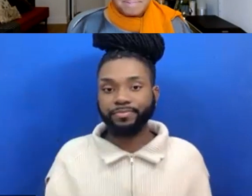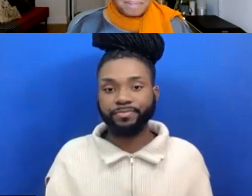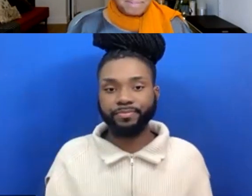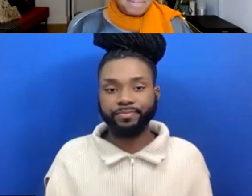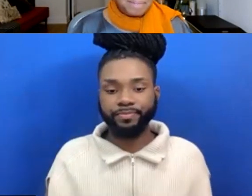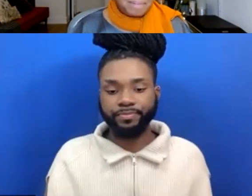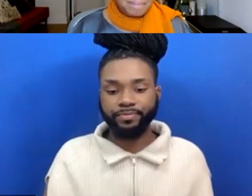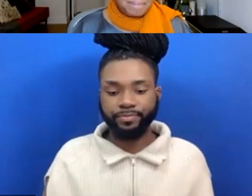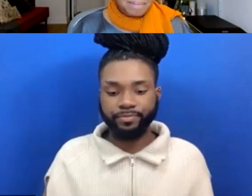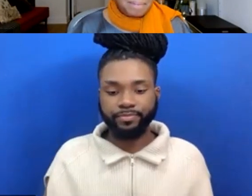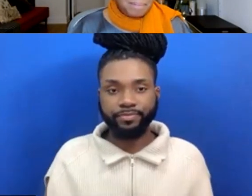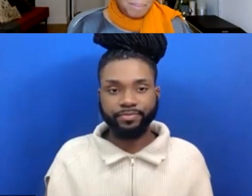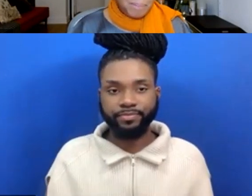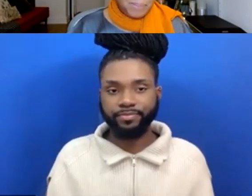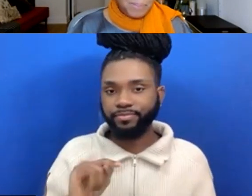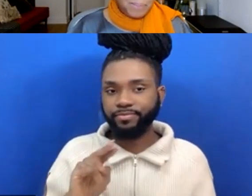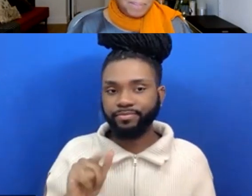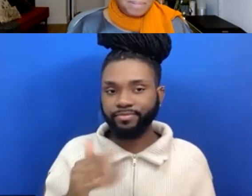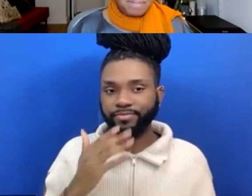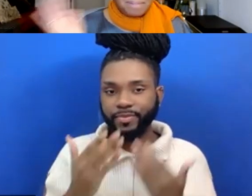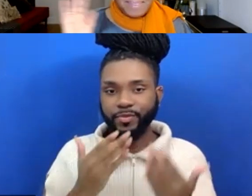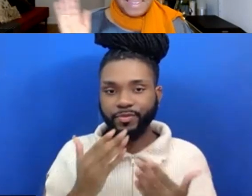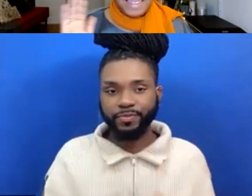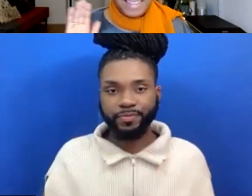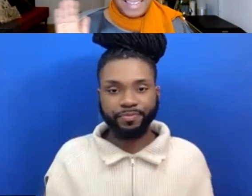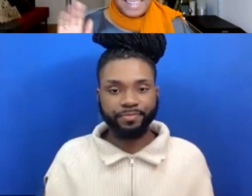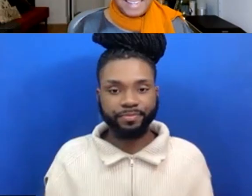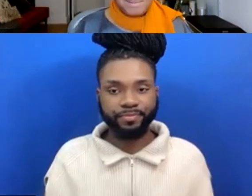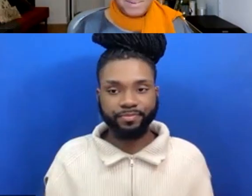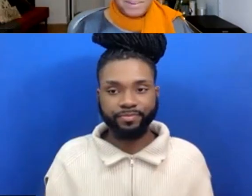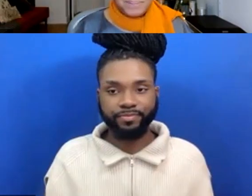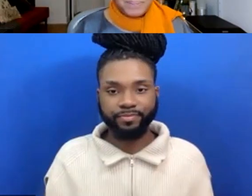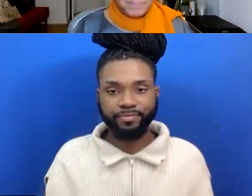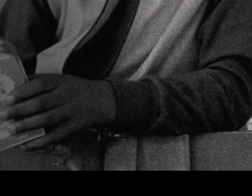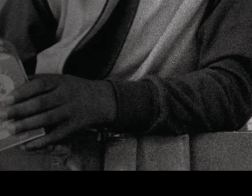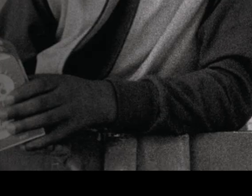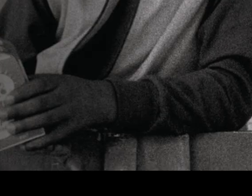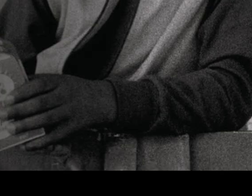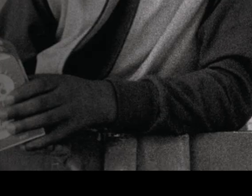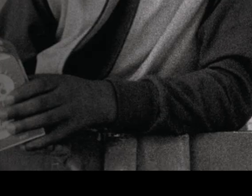Thank you. Thank you all.